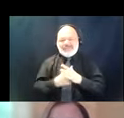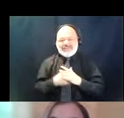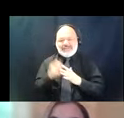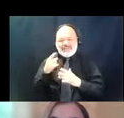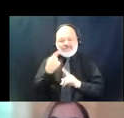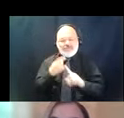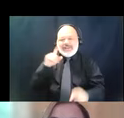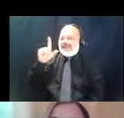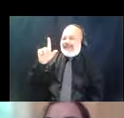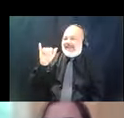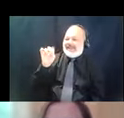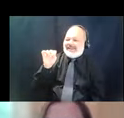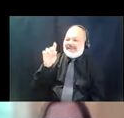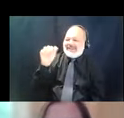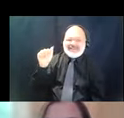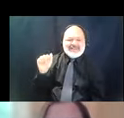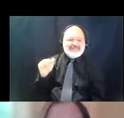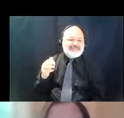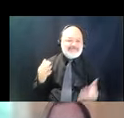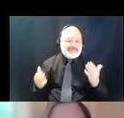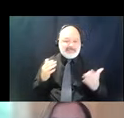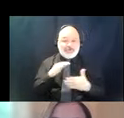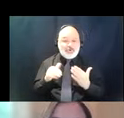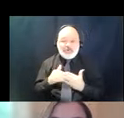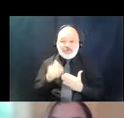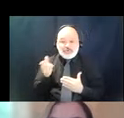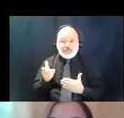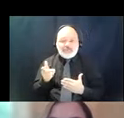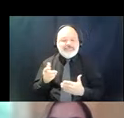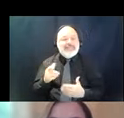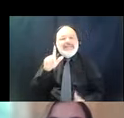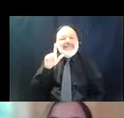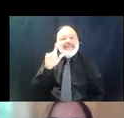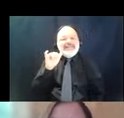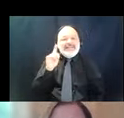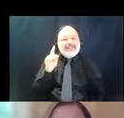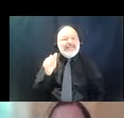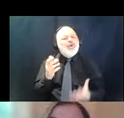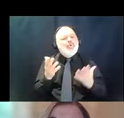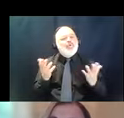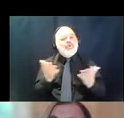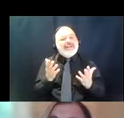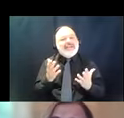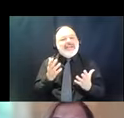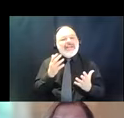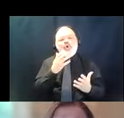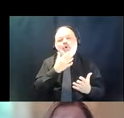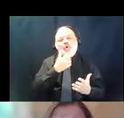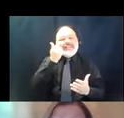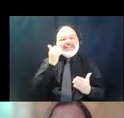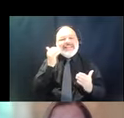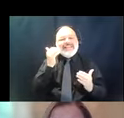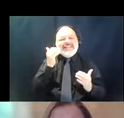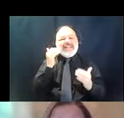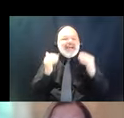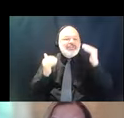Linda, who I guess this is maybe for all of you. She'd like to hear more about what older Latinos face in terms of retirement income